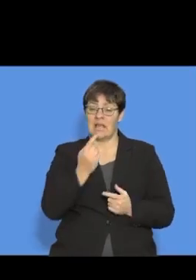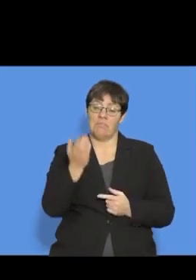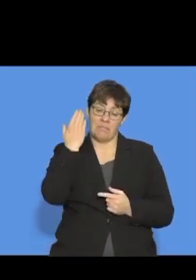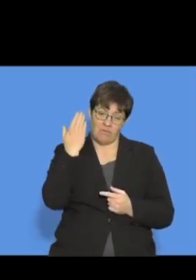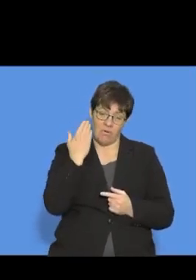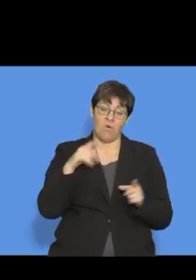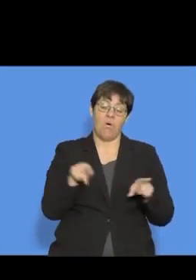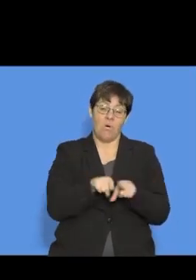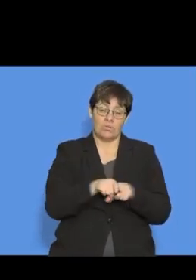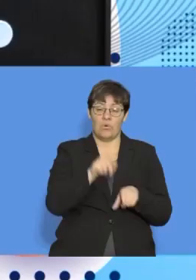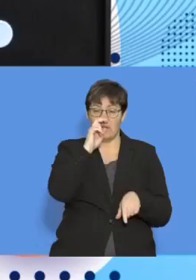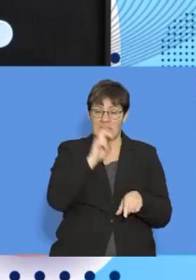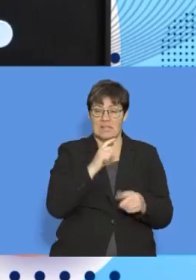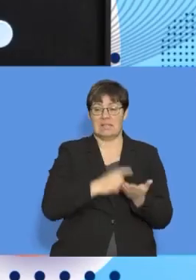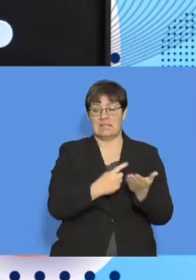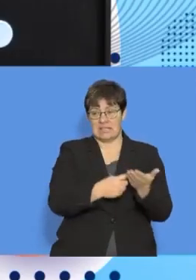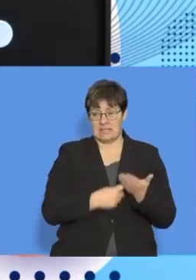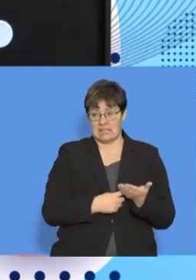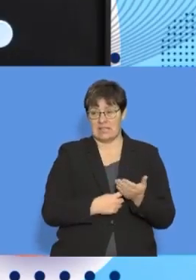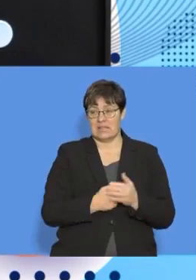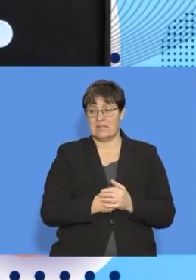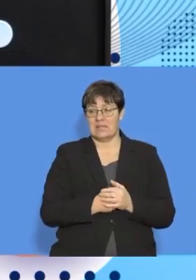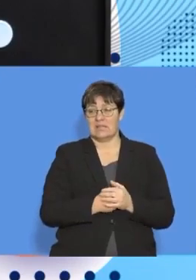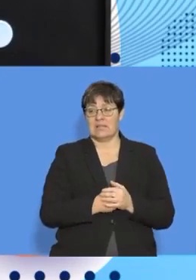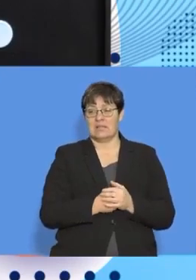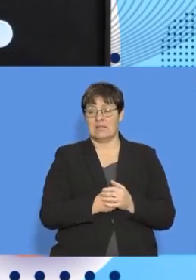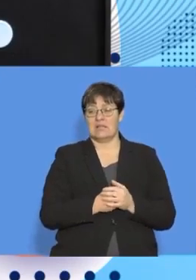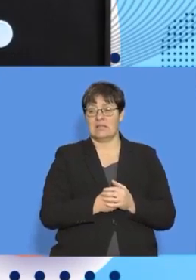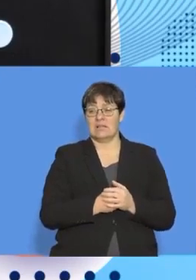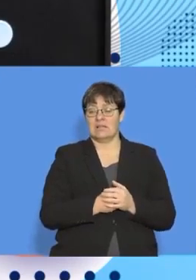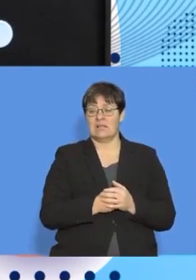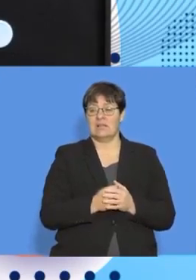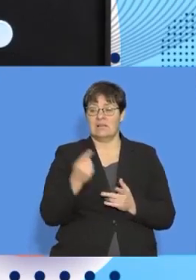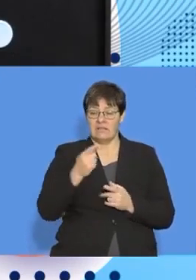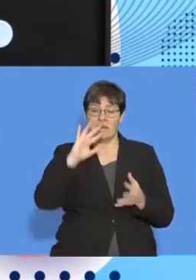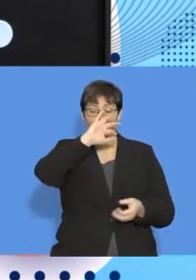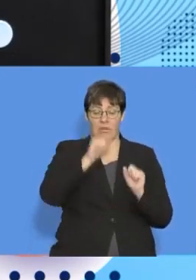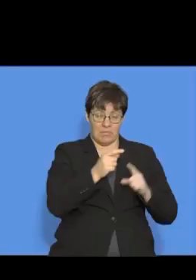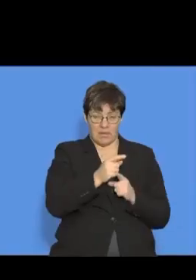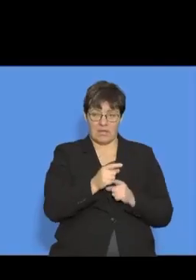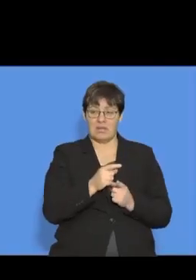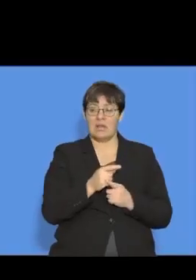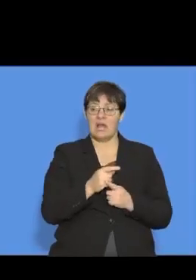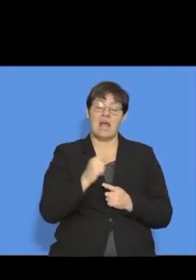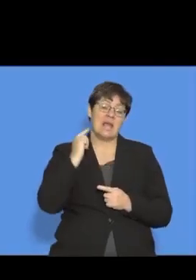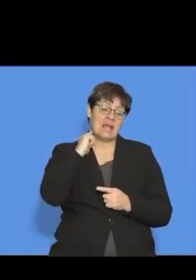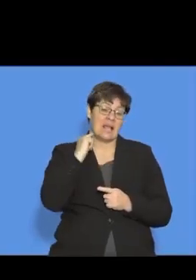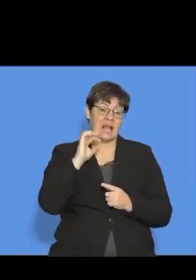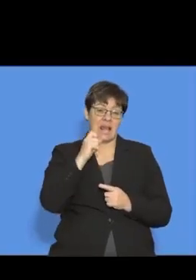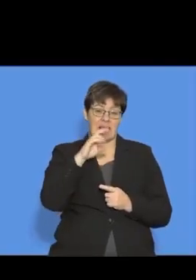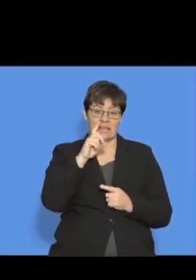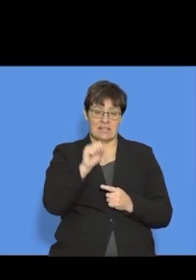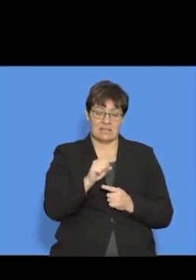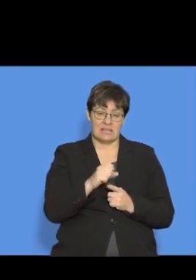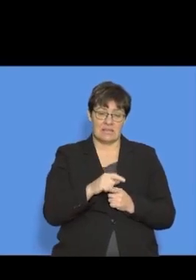Guys, I mentioned earlier on that we also need to discuss the accessory glands, and so as we wrap up the accessory